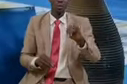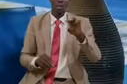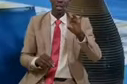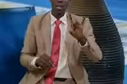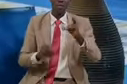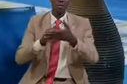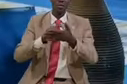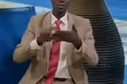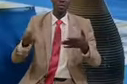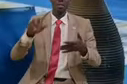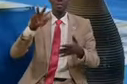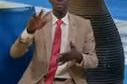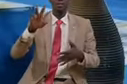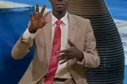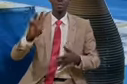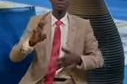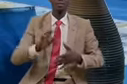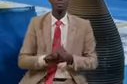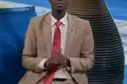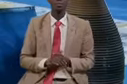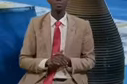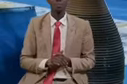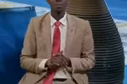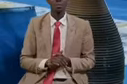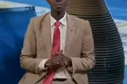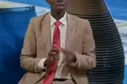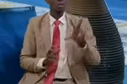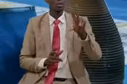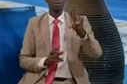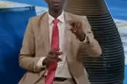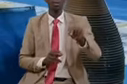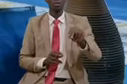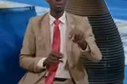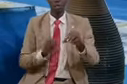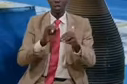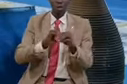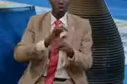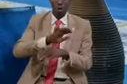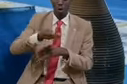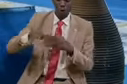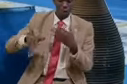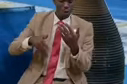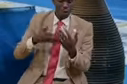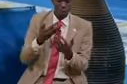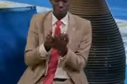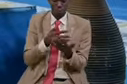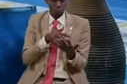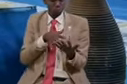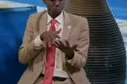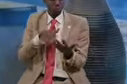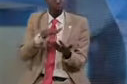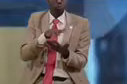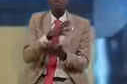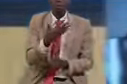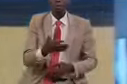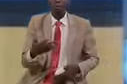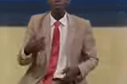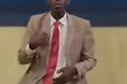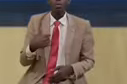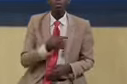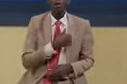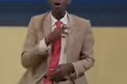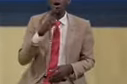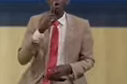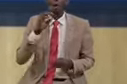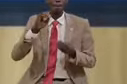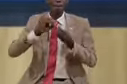looking at verse 37. Nay, in all these things we are more than